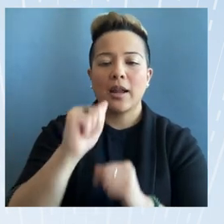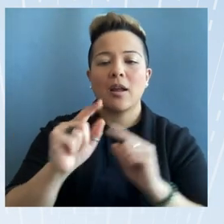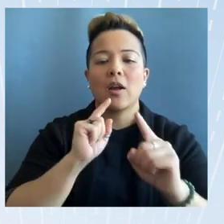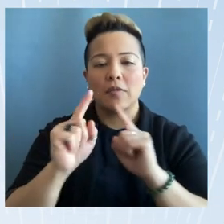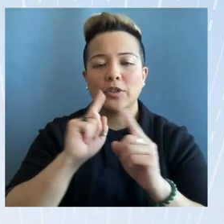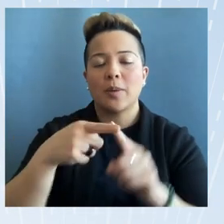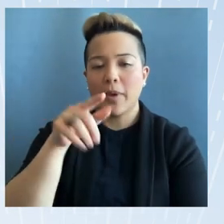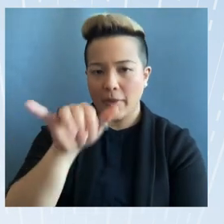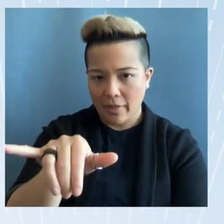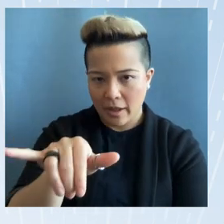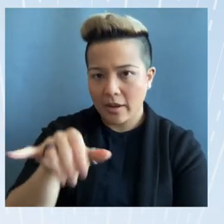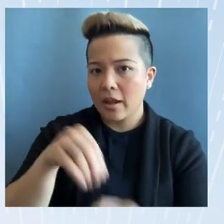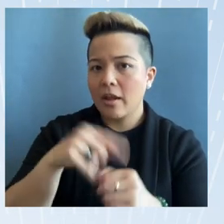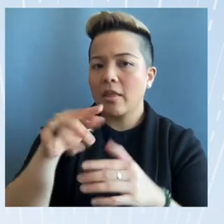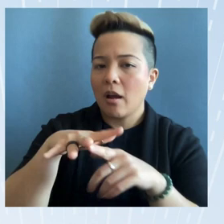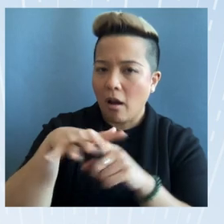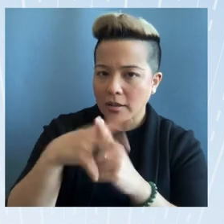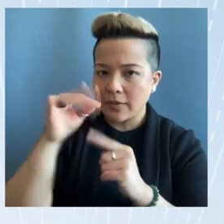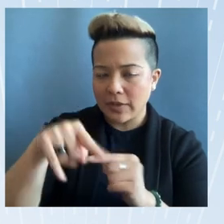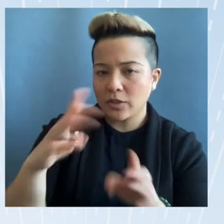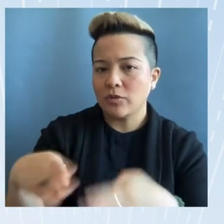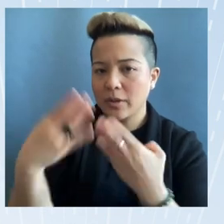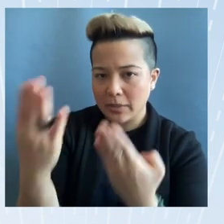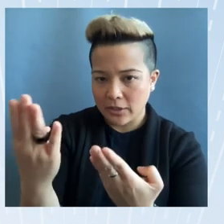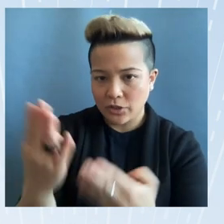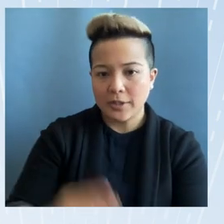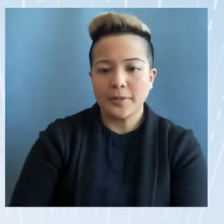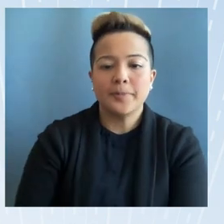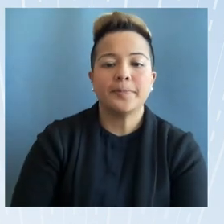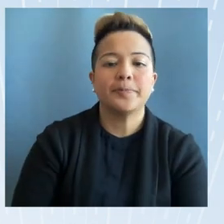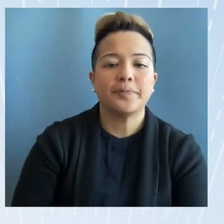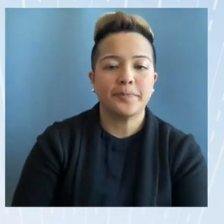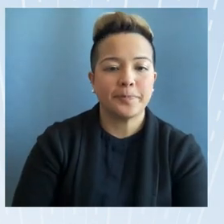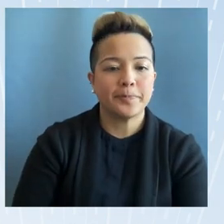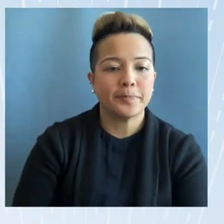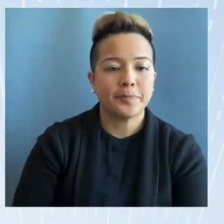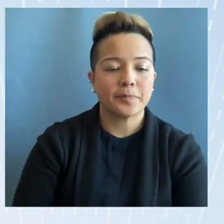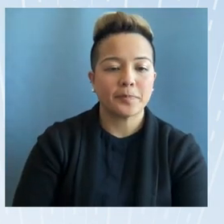that in the context of this recommendation.